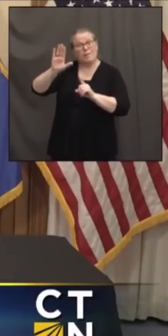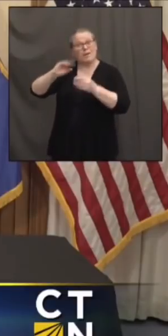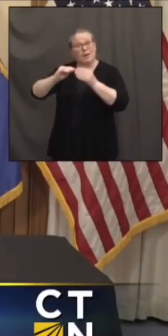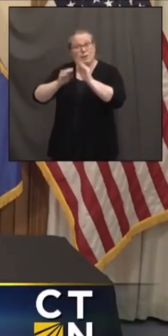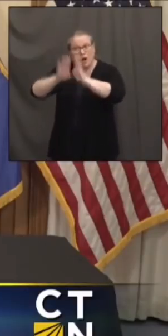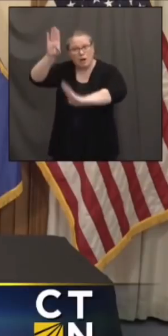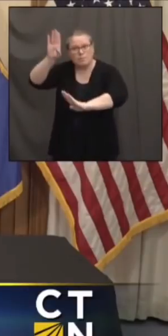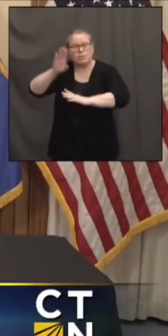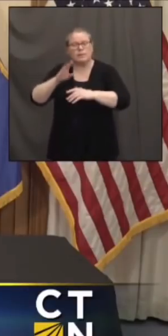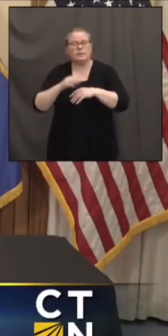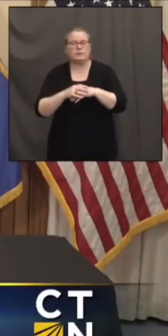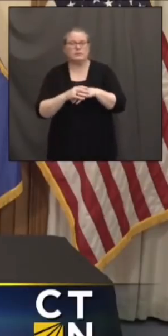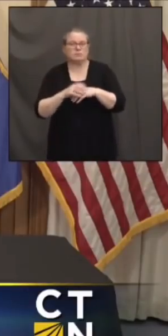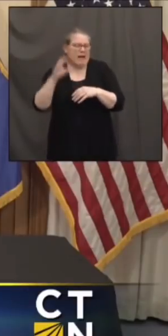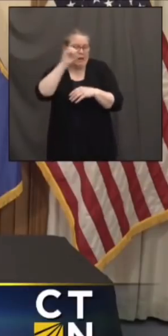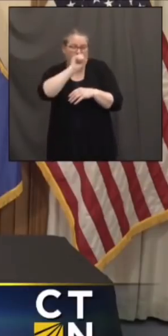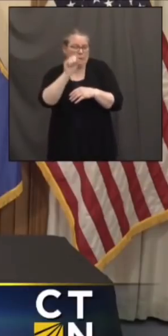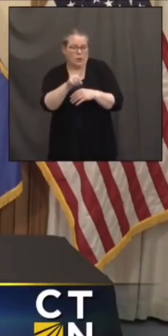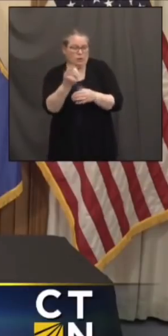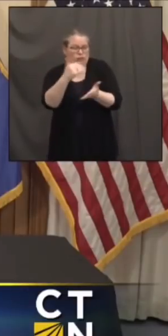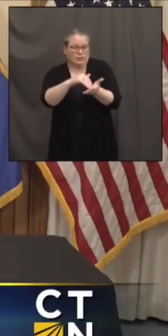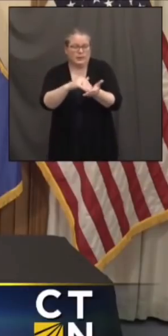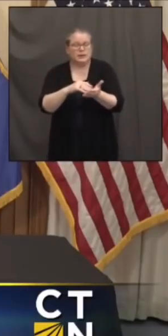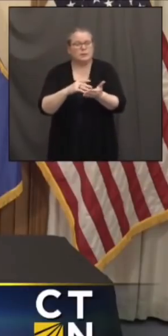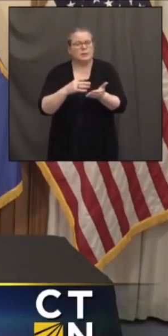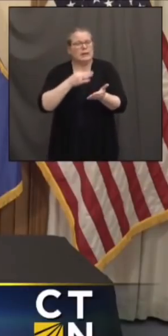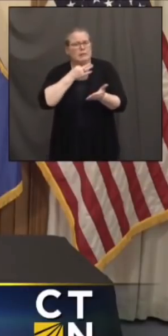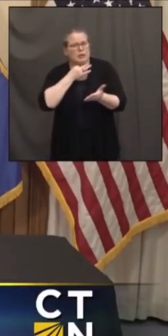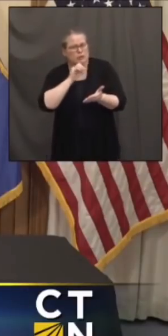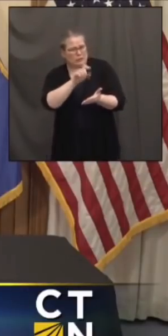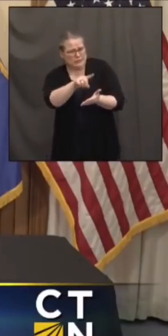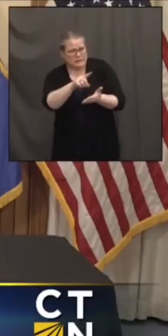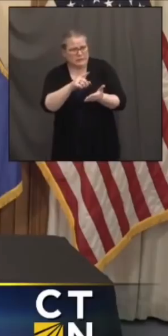It's a repetitive question, I guess, but how